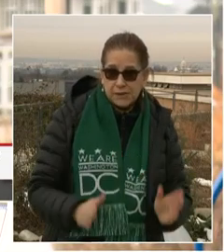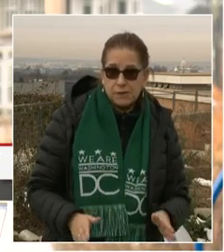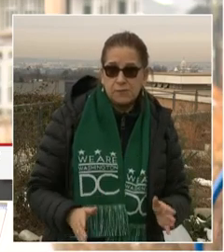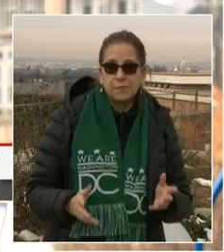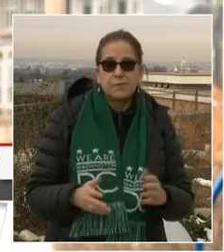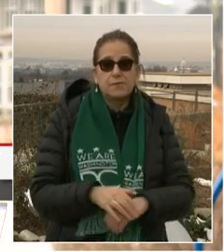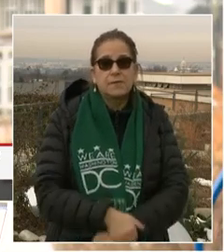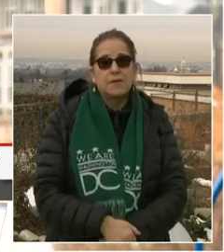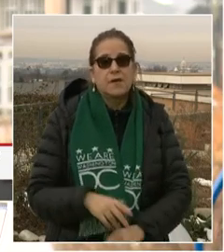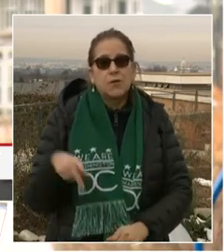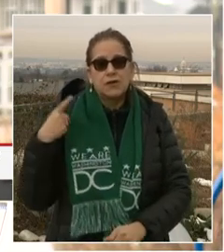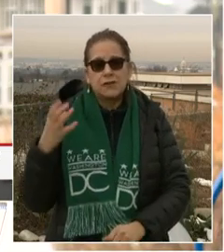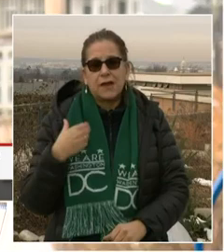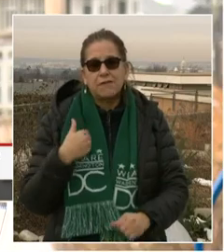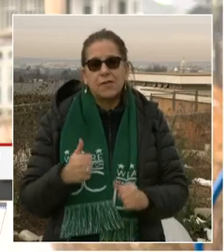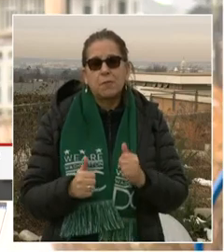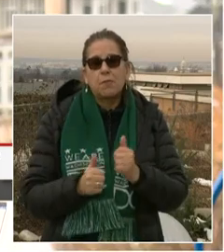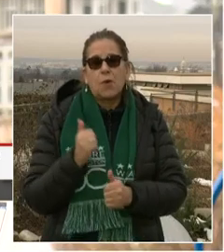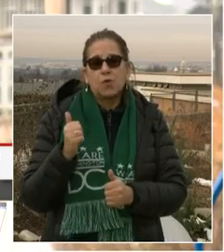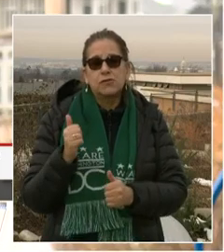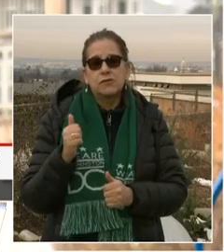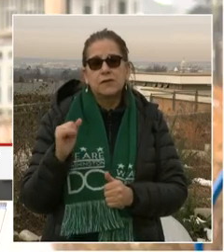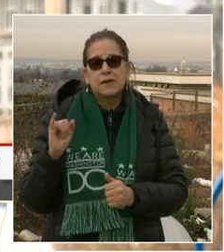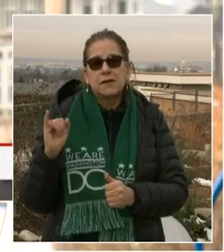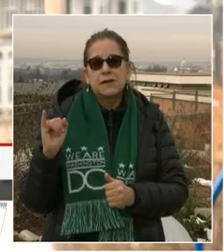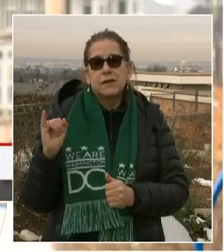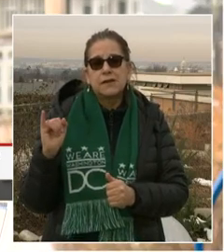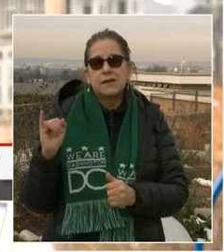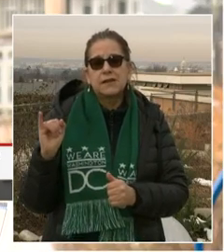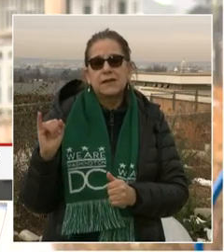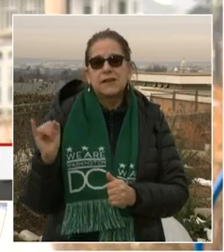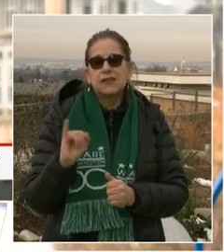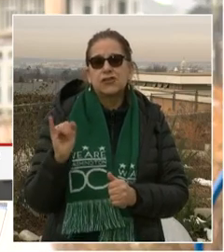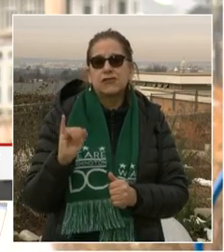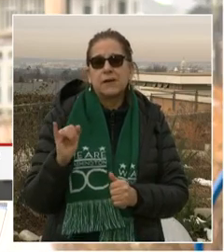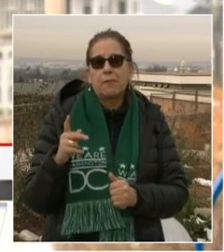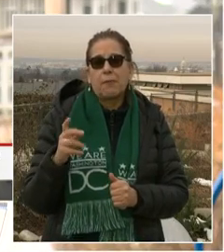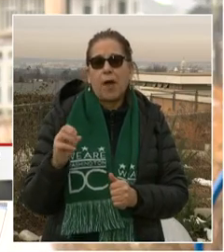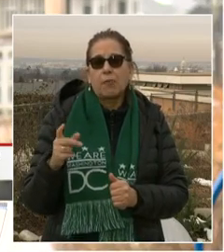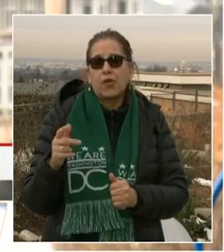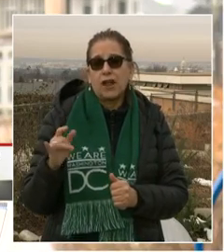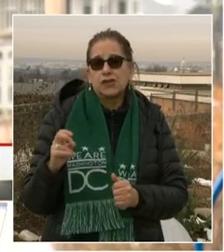our Medicaid benefits are pretty substantial in supporting